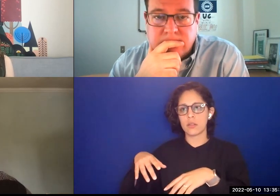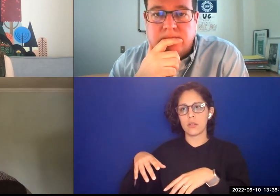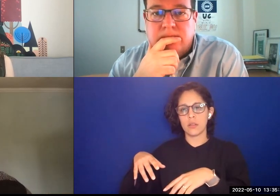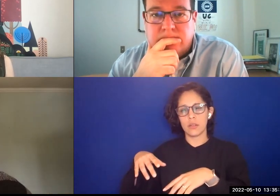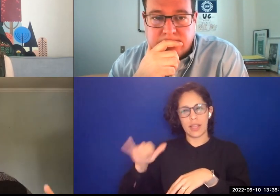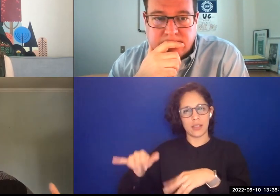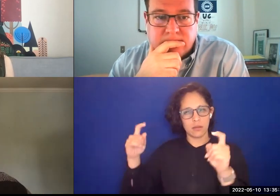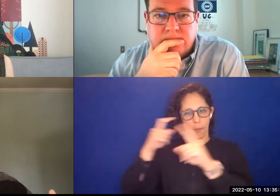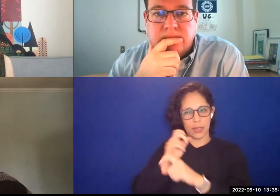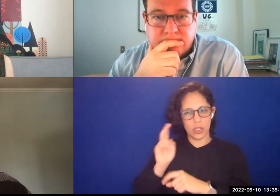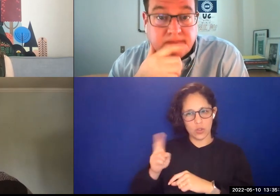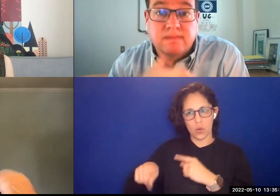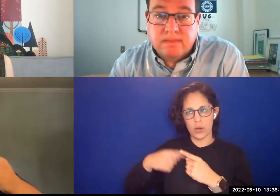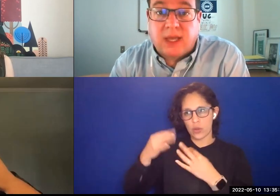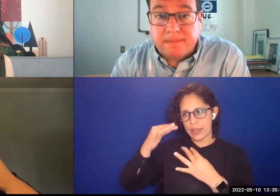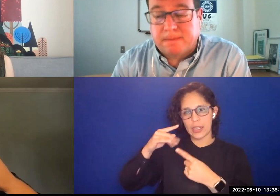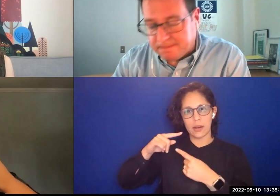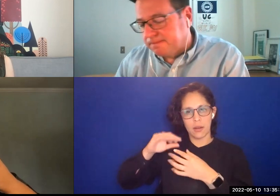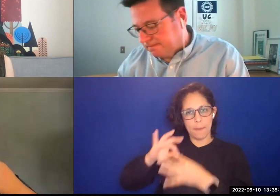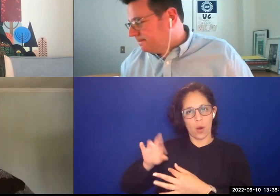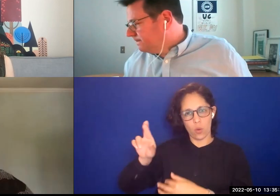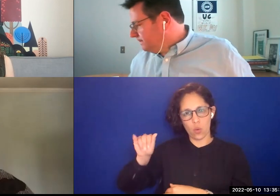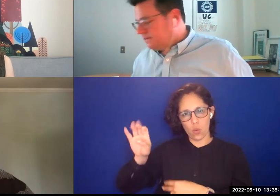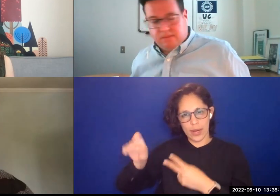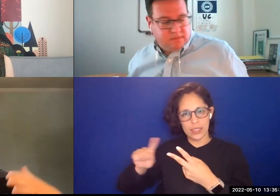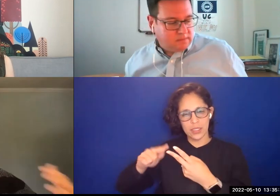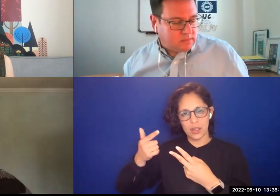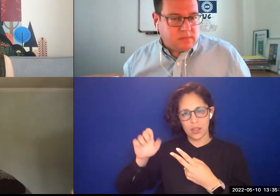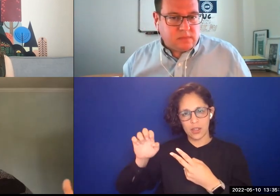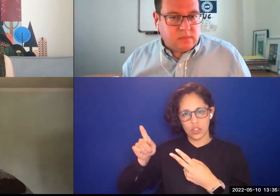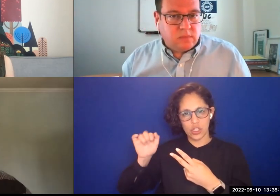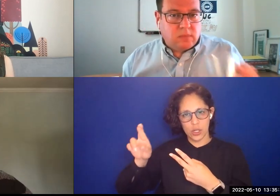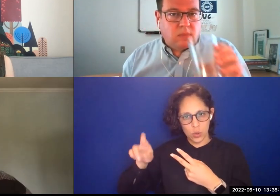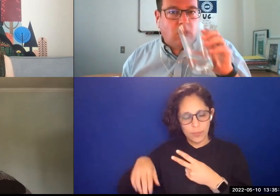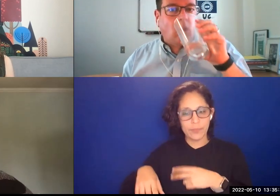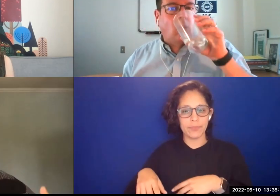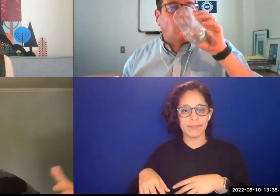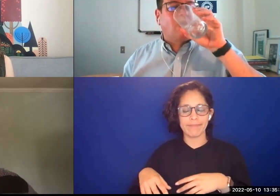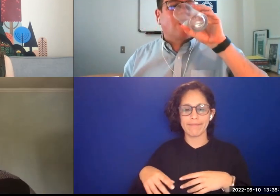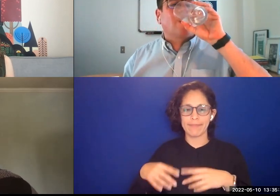it comes to dealing with race and gender. Yeah. And by complicated, I mean